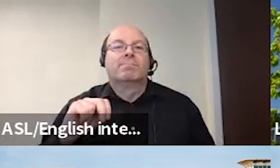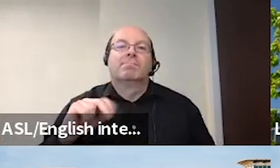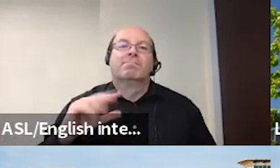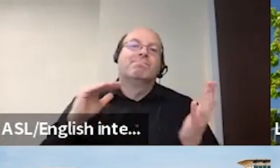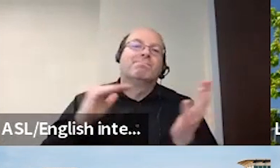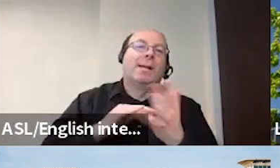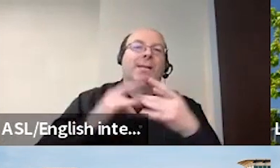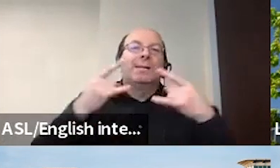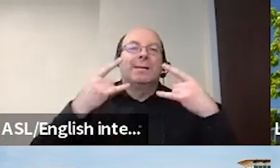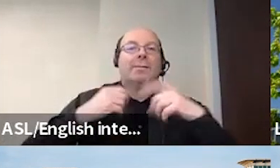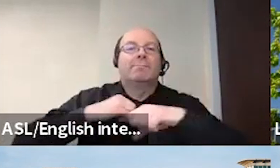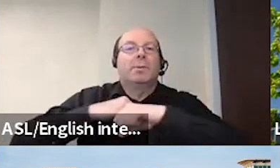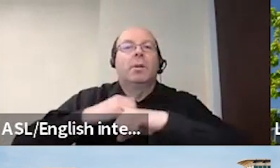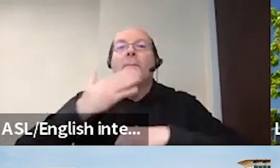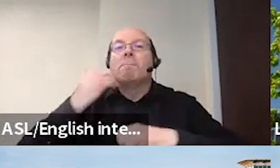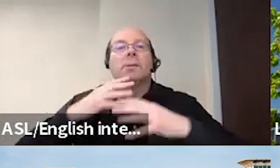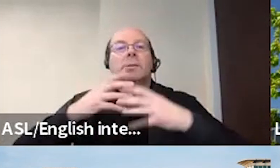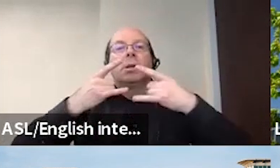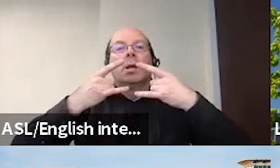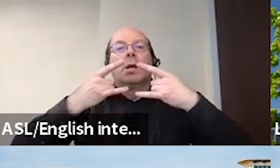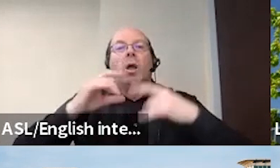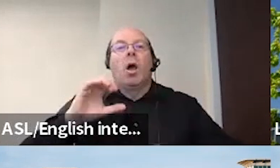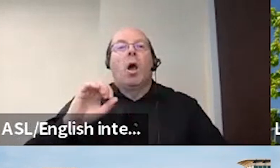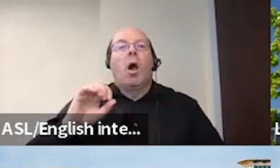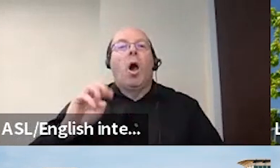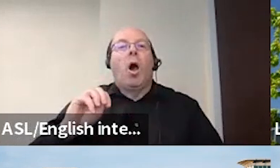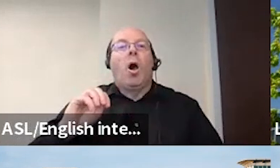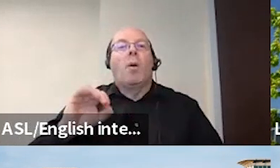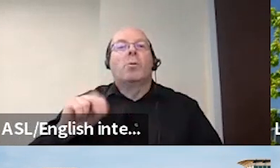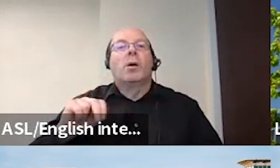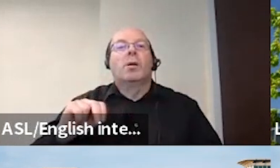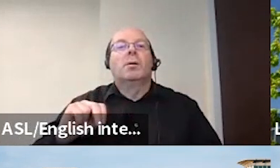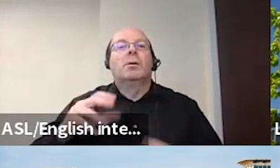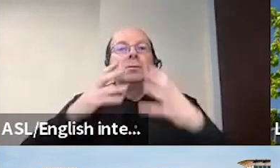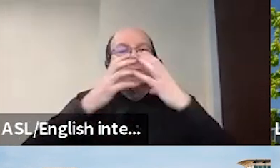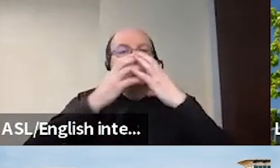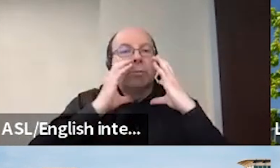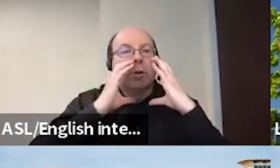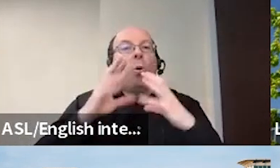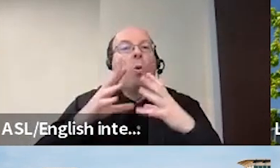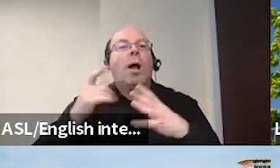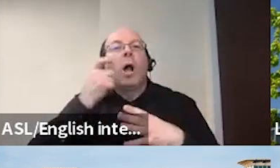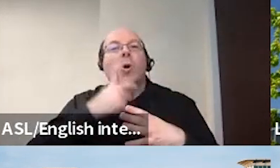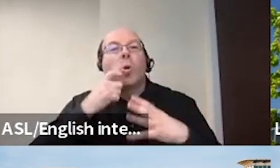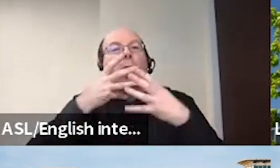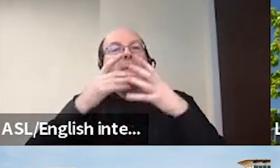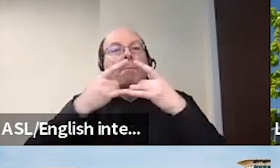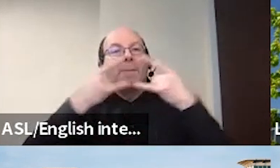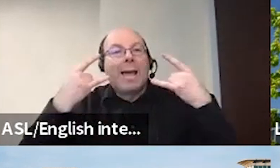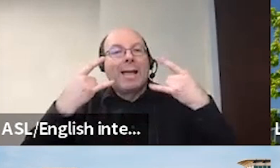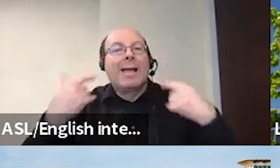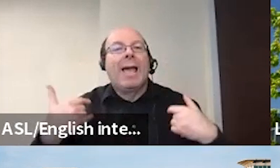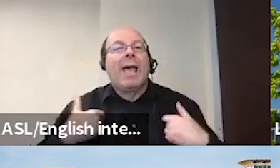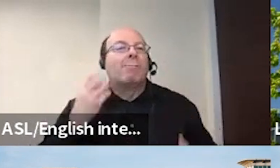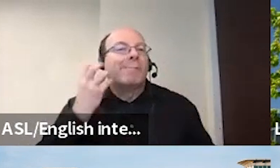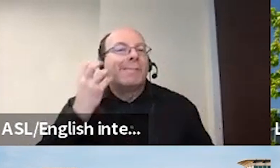for Omicron. The best things for Omicron are the N95 equivalents or cloth masks that are